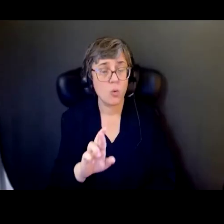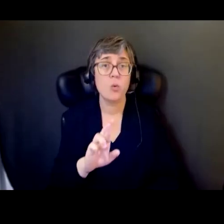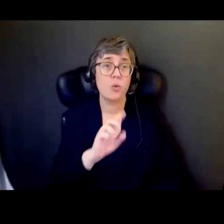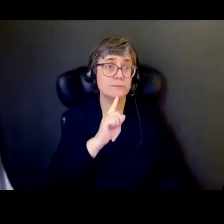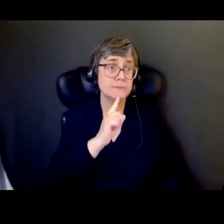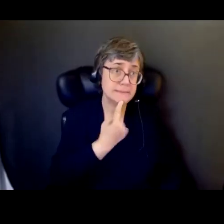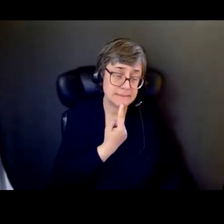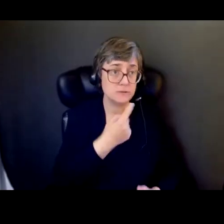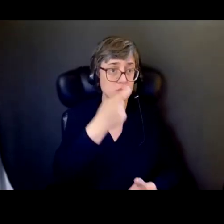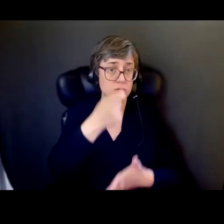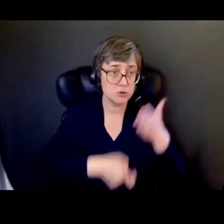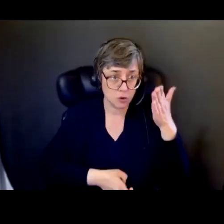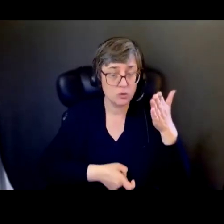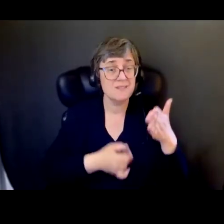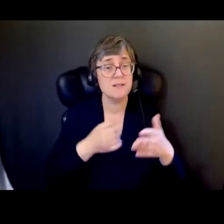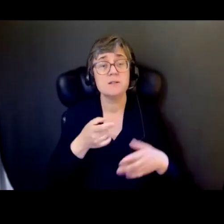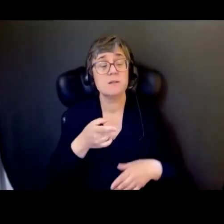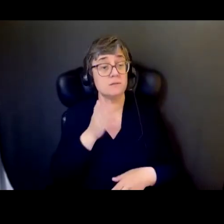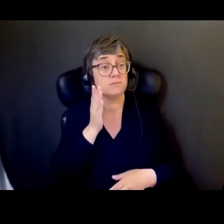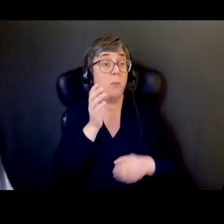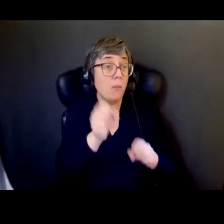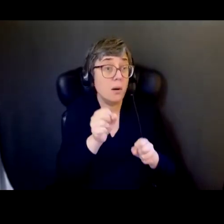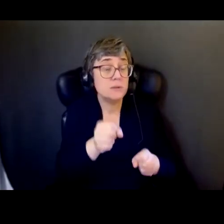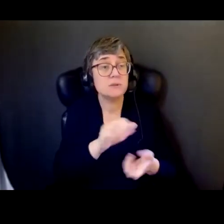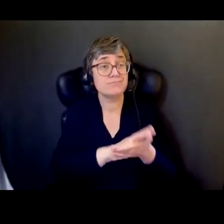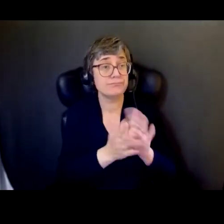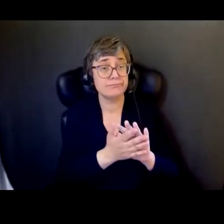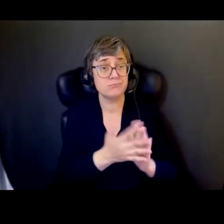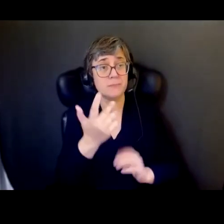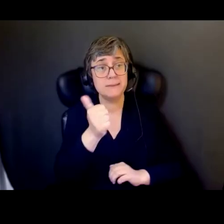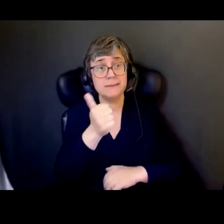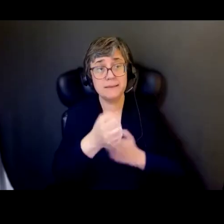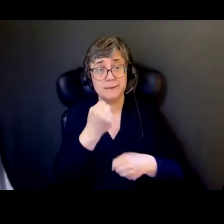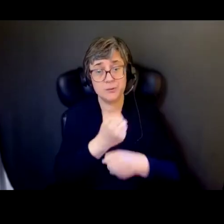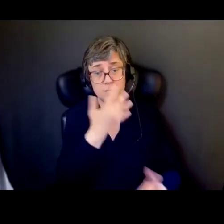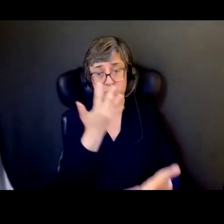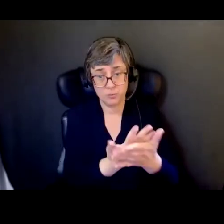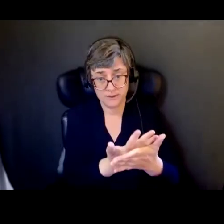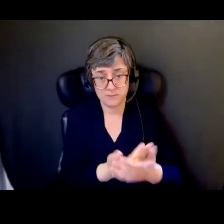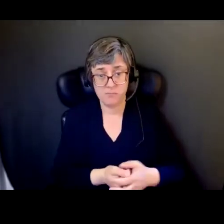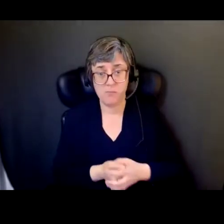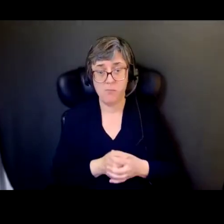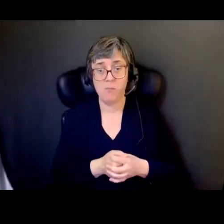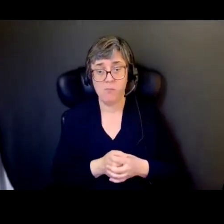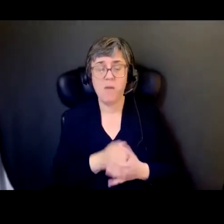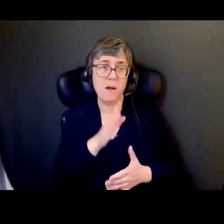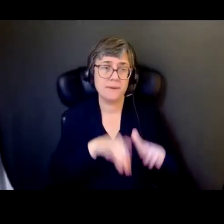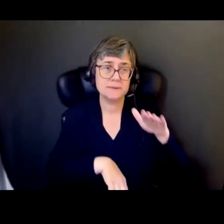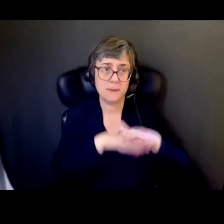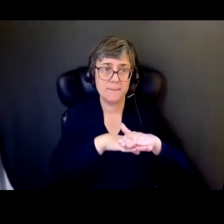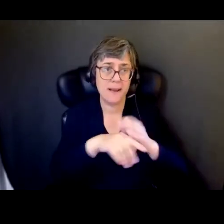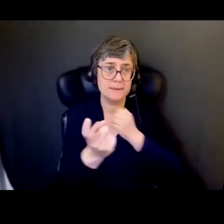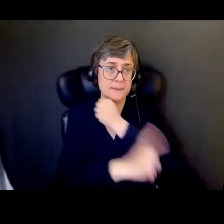prison. Now, Professor Hall shared the language of the offense, but I'm going to read it again because it's